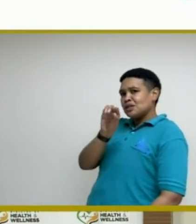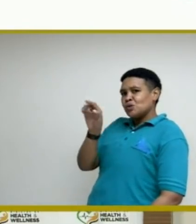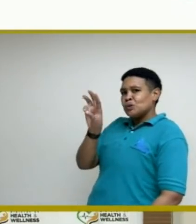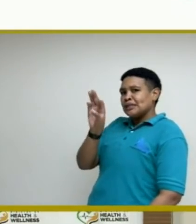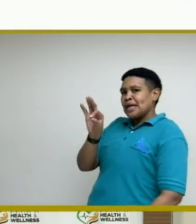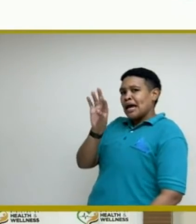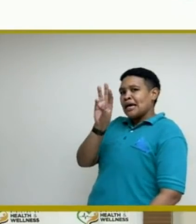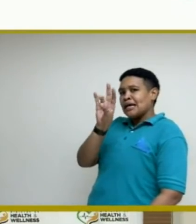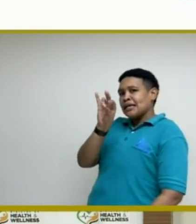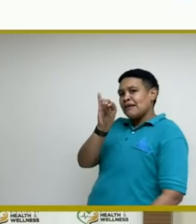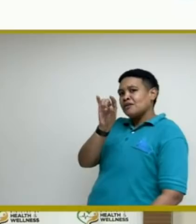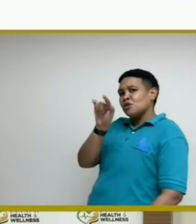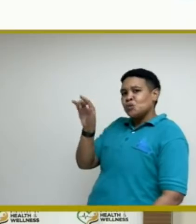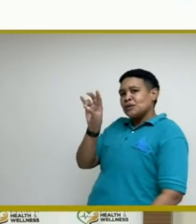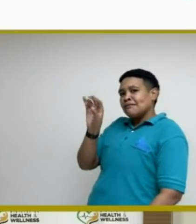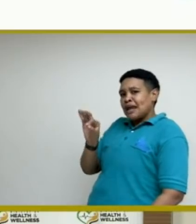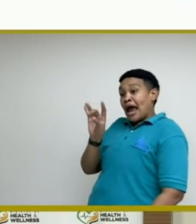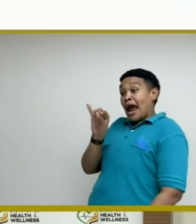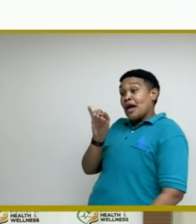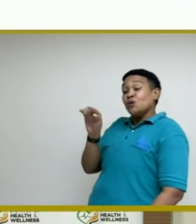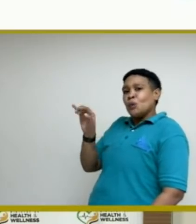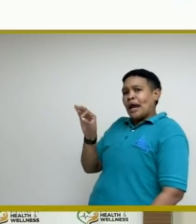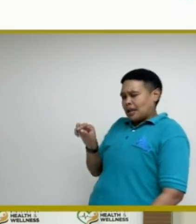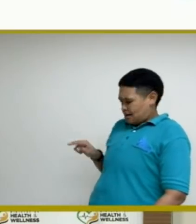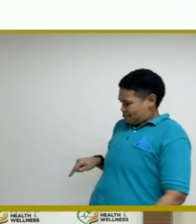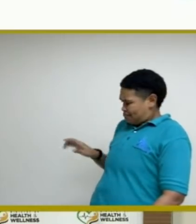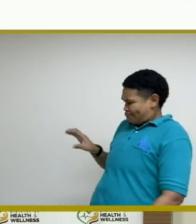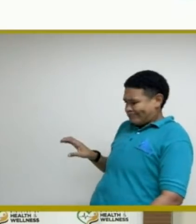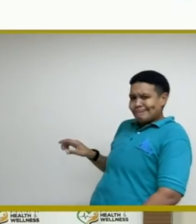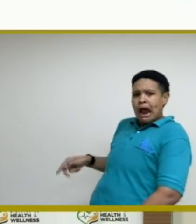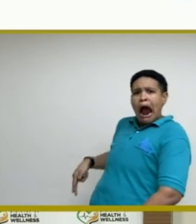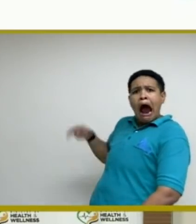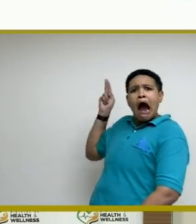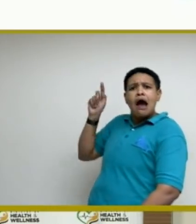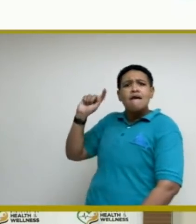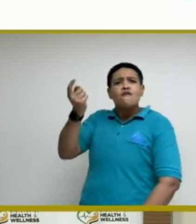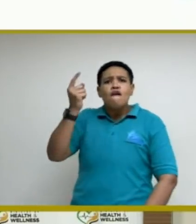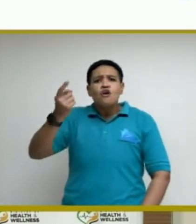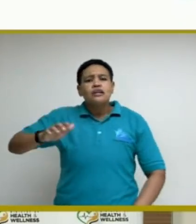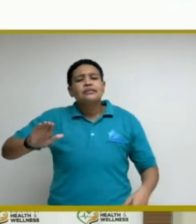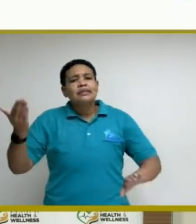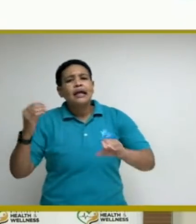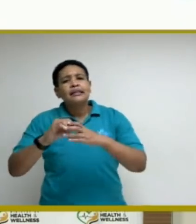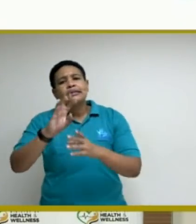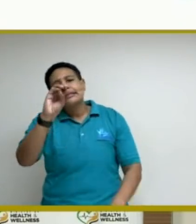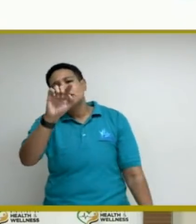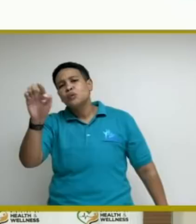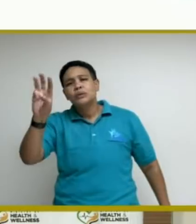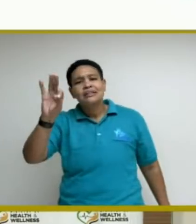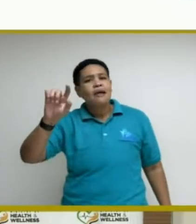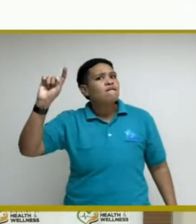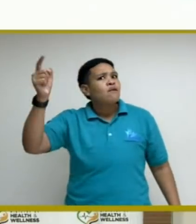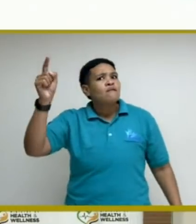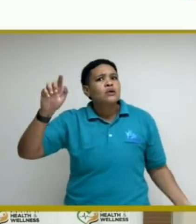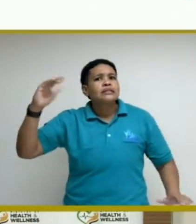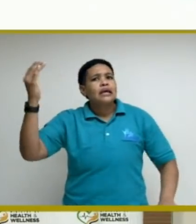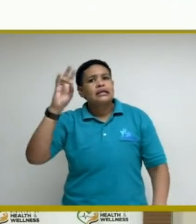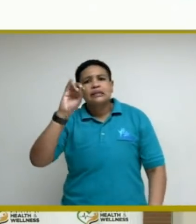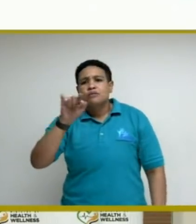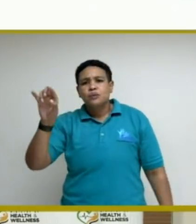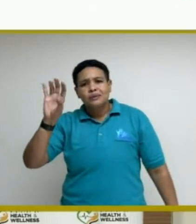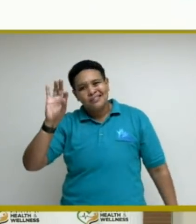89 age group, with the largest percentage of deaths being in the 60 to 69 and 70 to